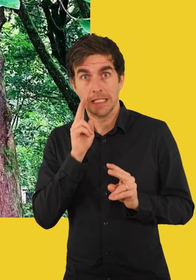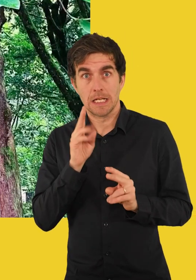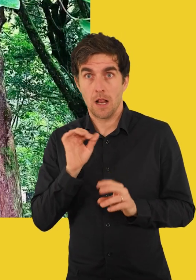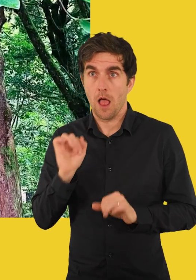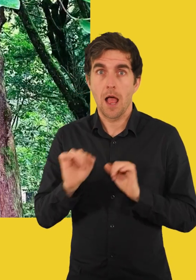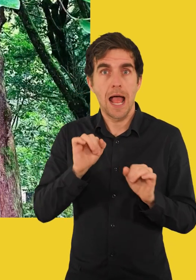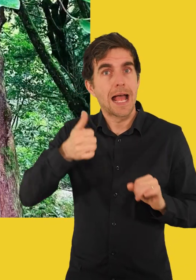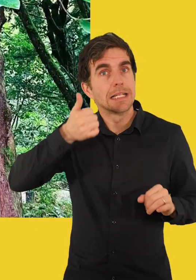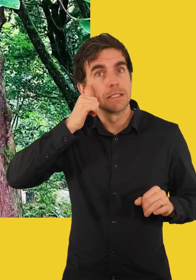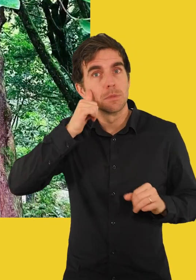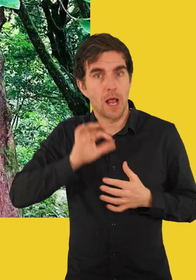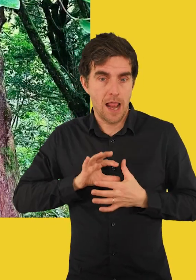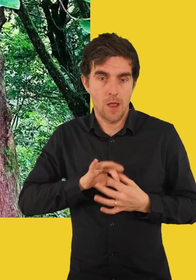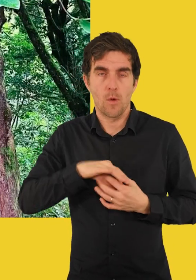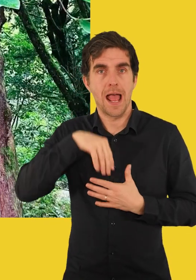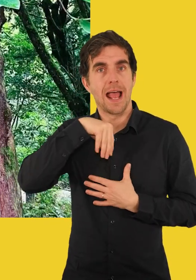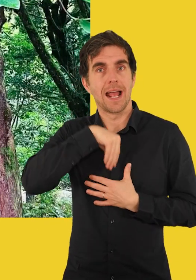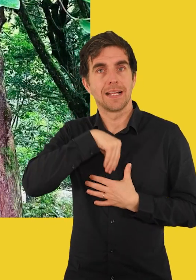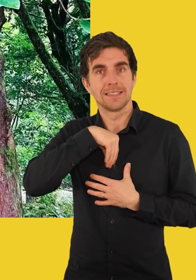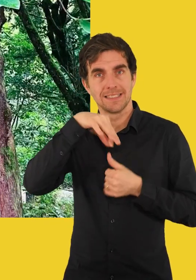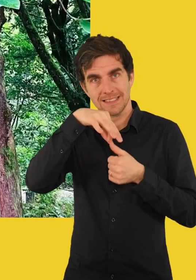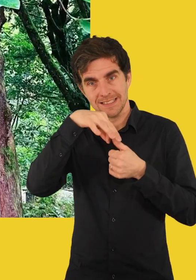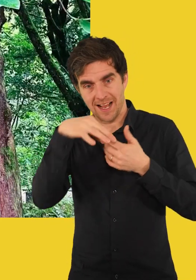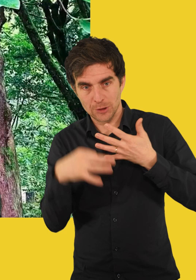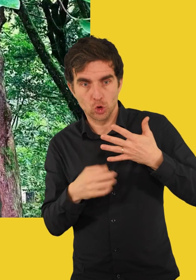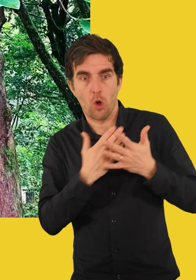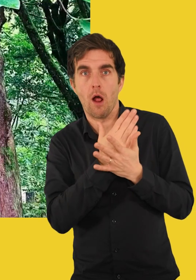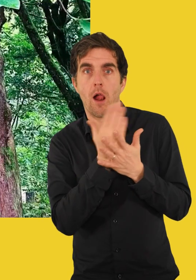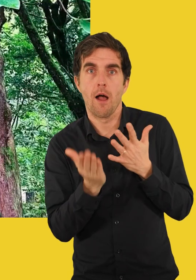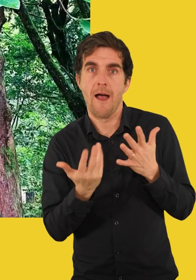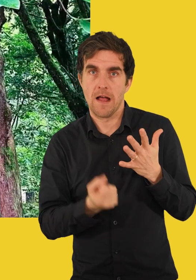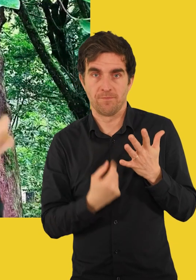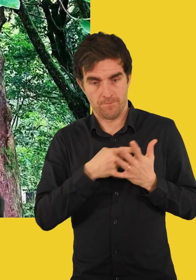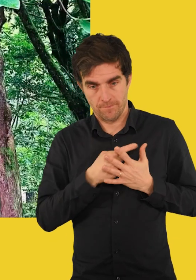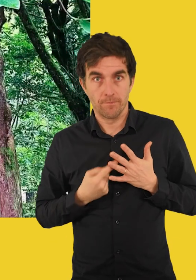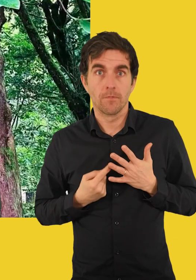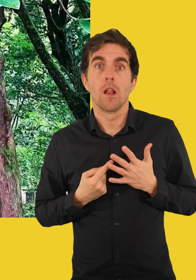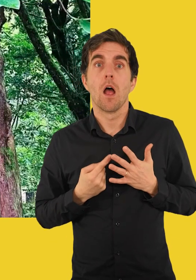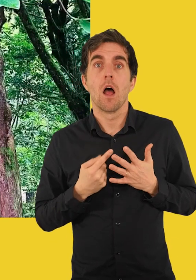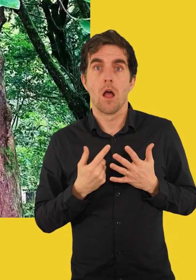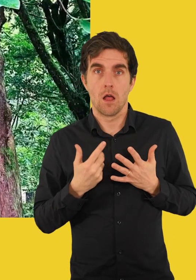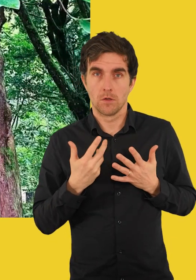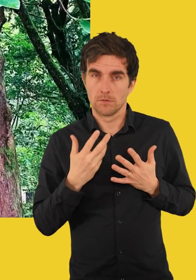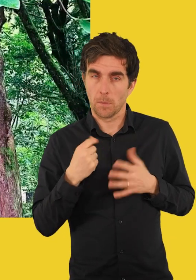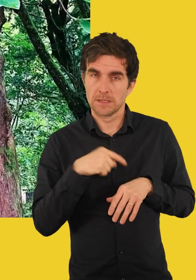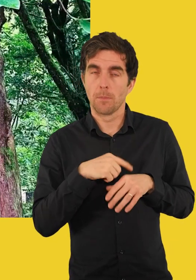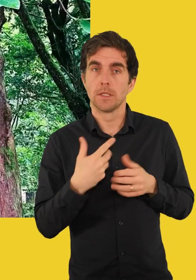those experiences are connecting, intersectional and also, you know, sometimes